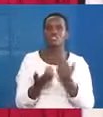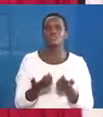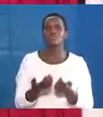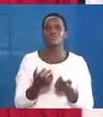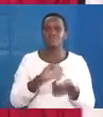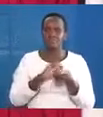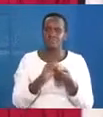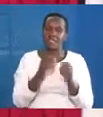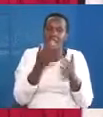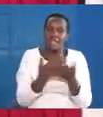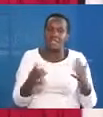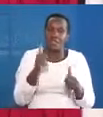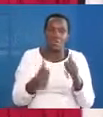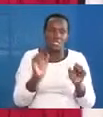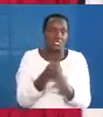dead.